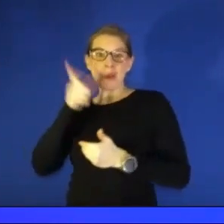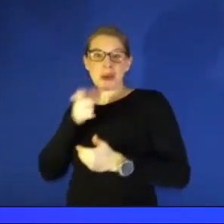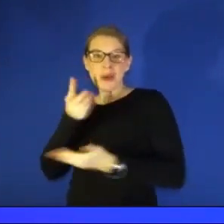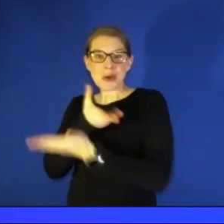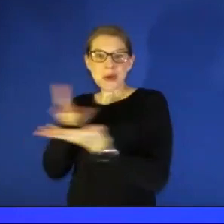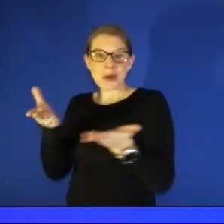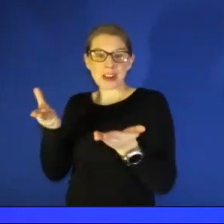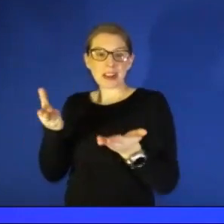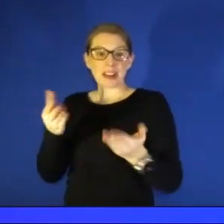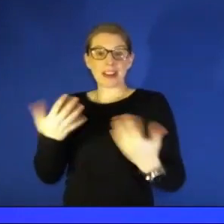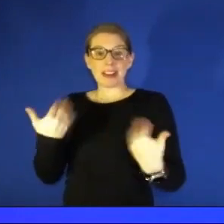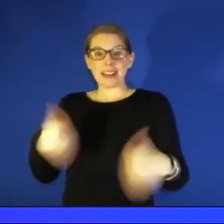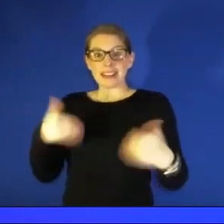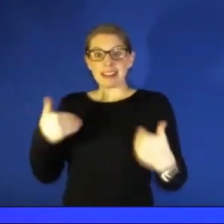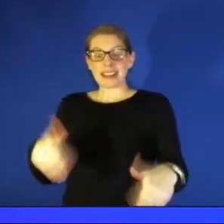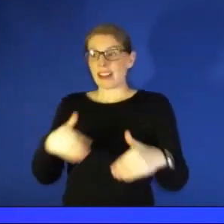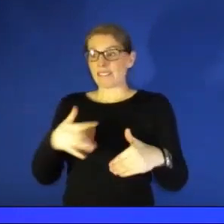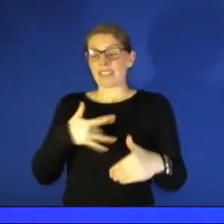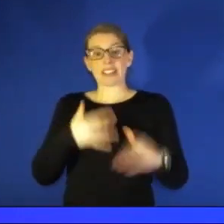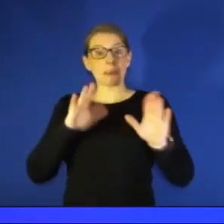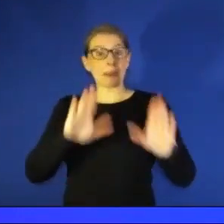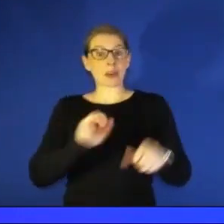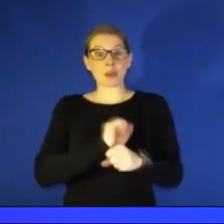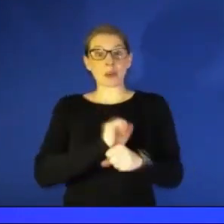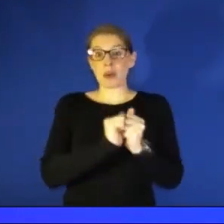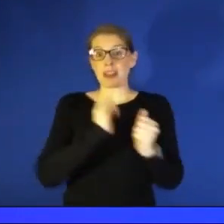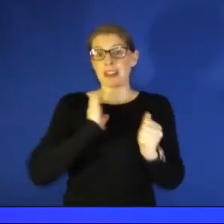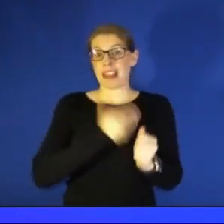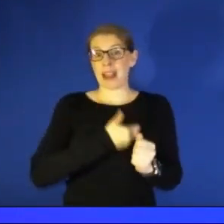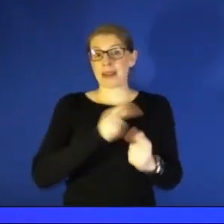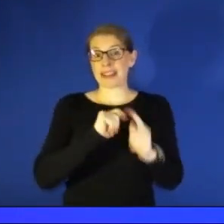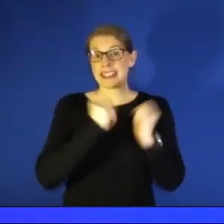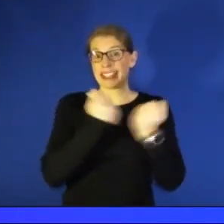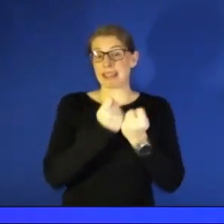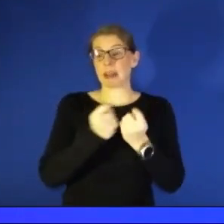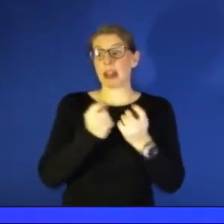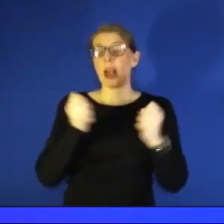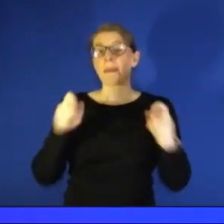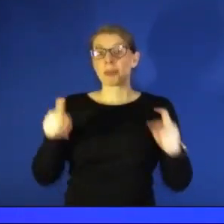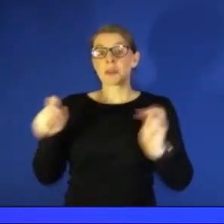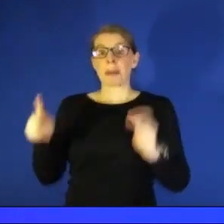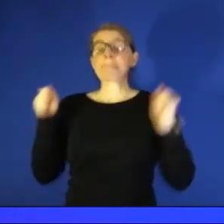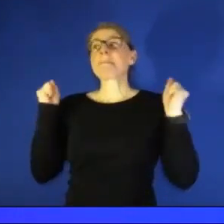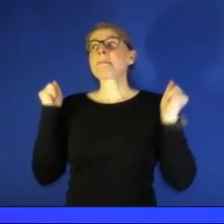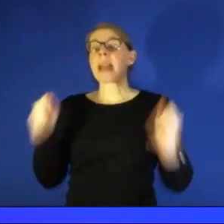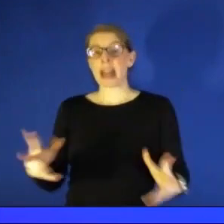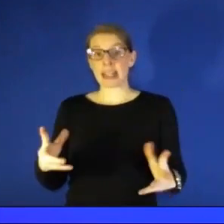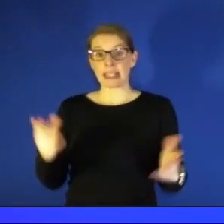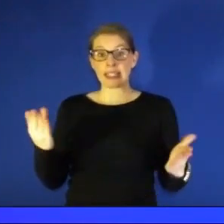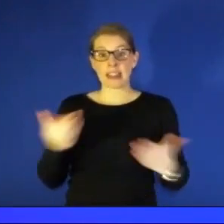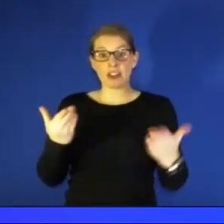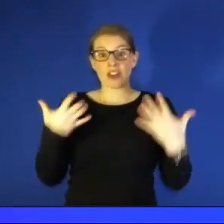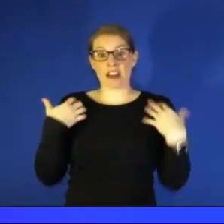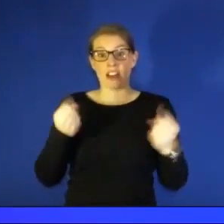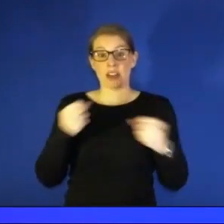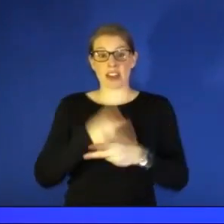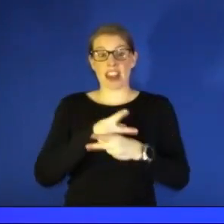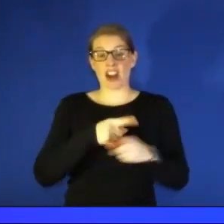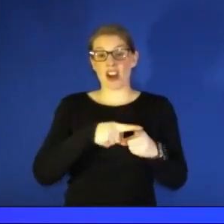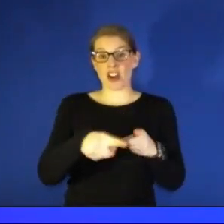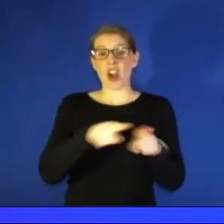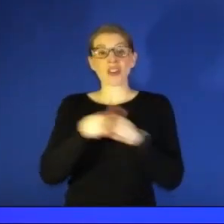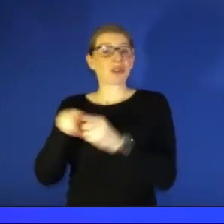amazing it is to work with our teams. And we have lots of opportunities in healthcare and a lot of different opportunities for nurses.